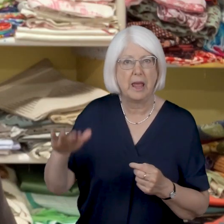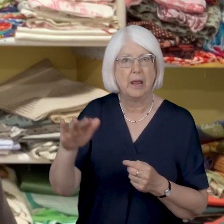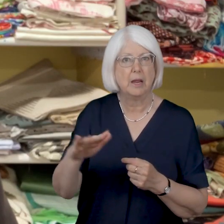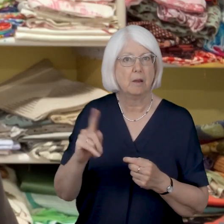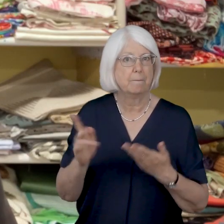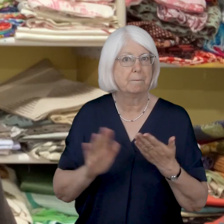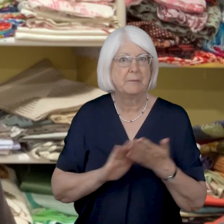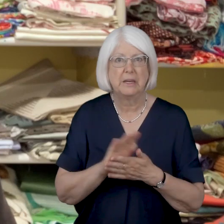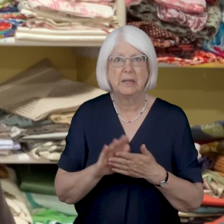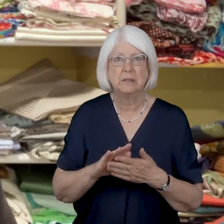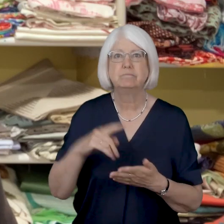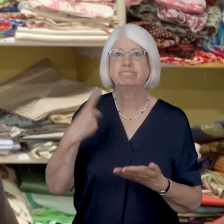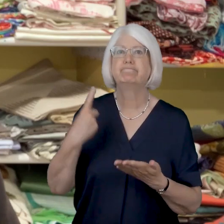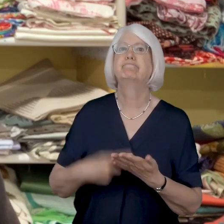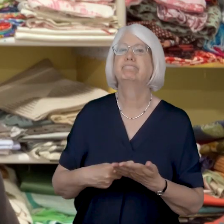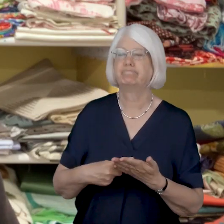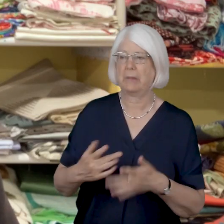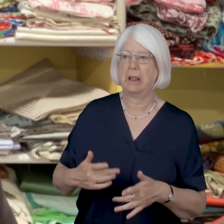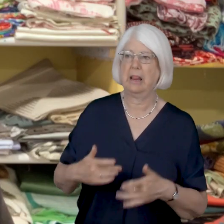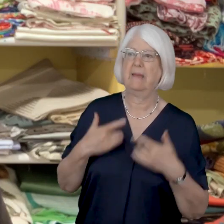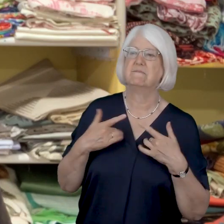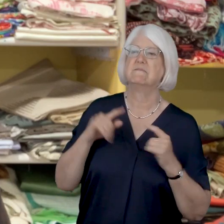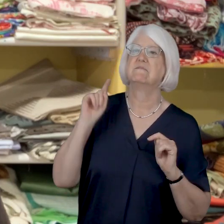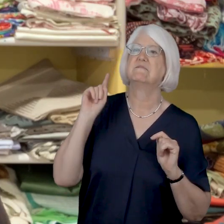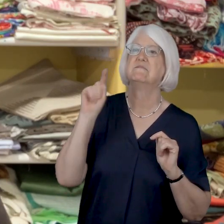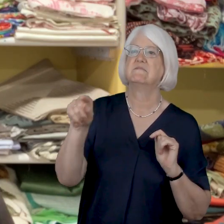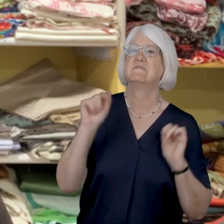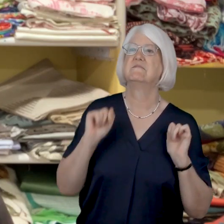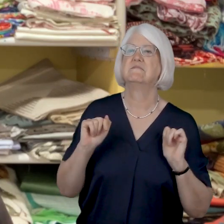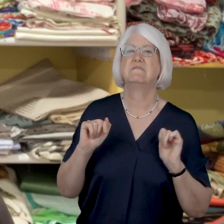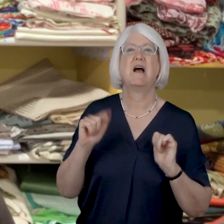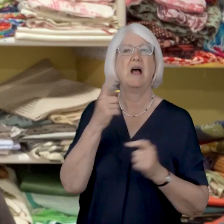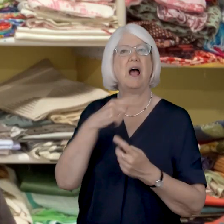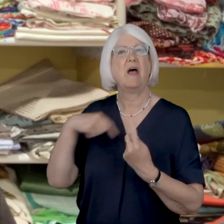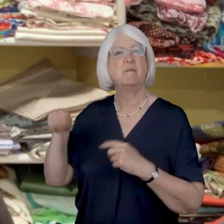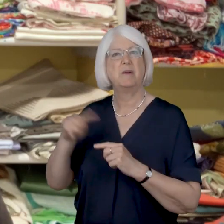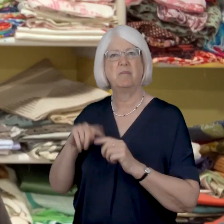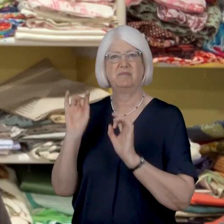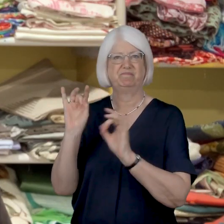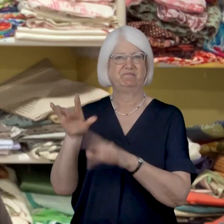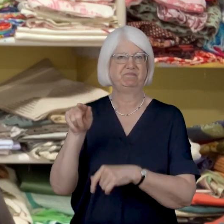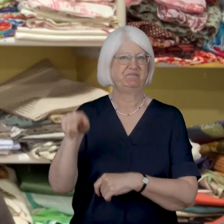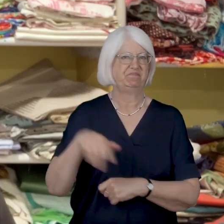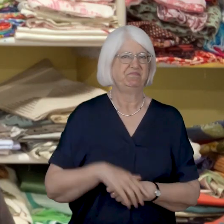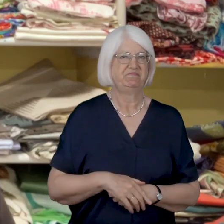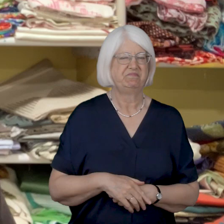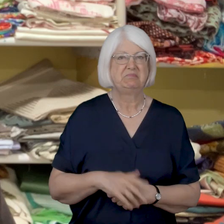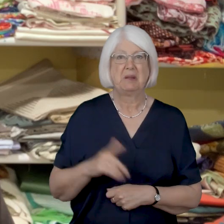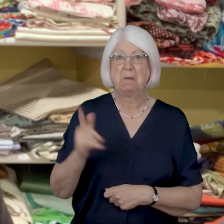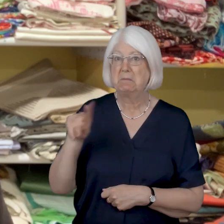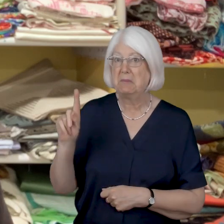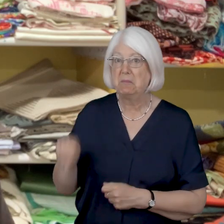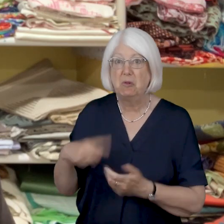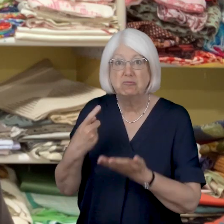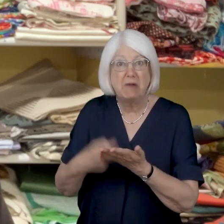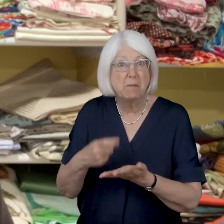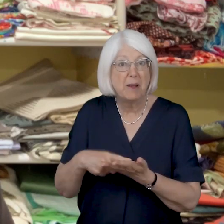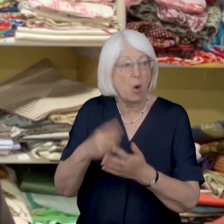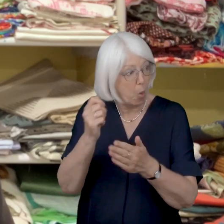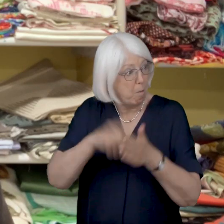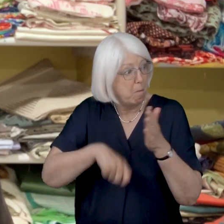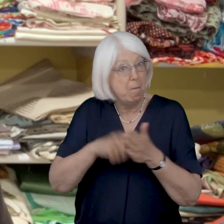means choosing to live in a place that's mostly been written off. Not really the kind of place people are recommended